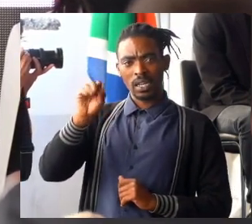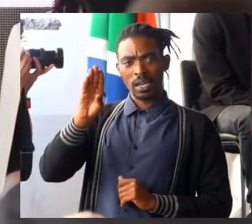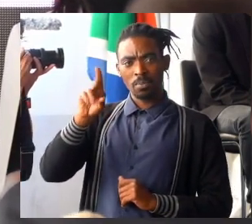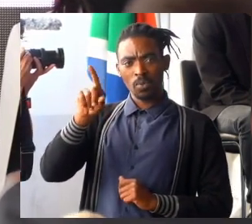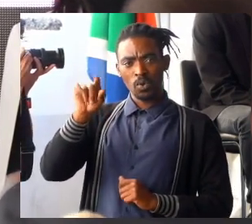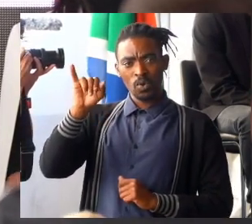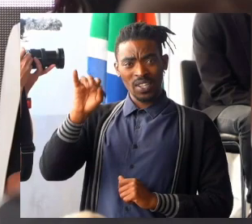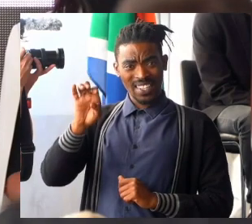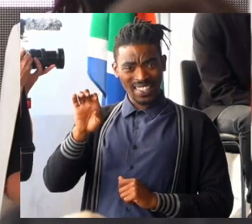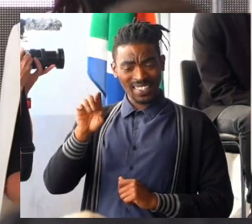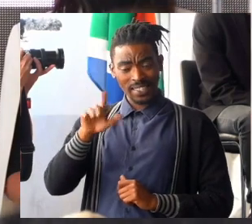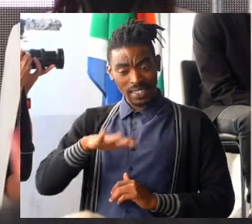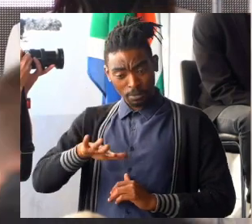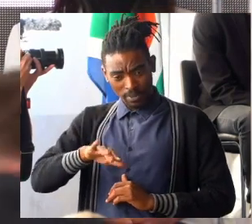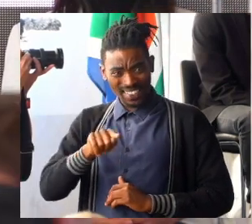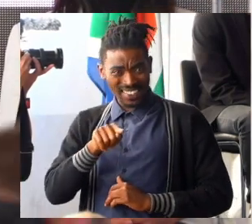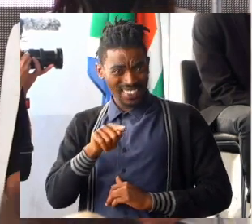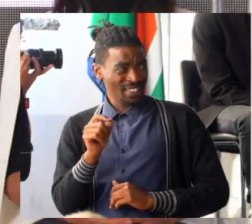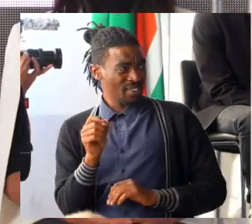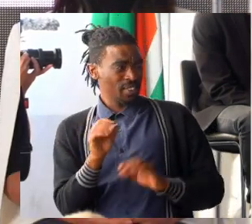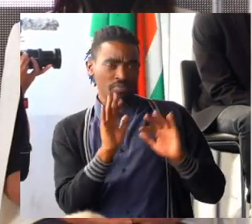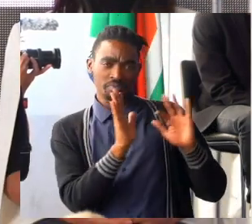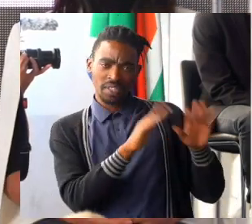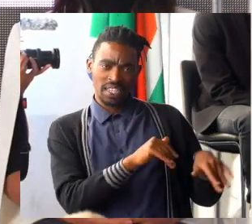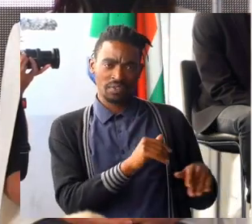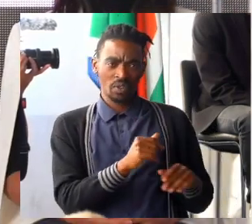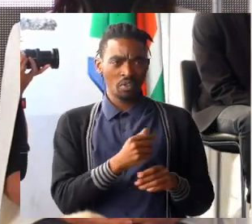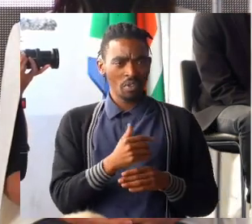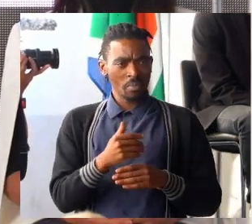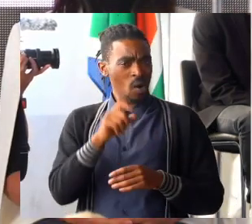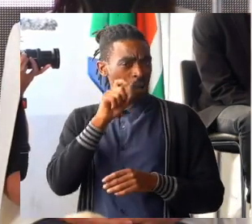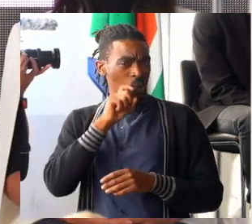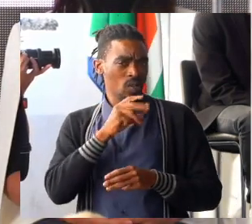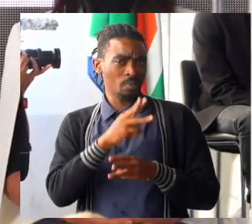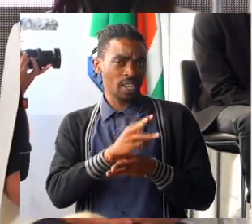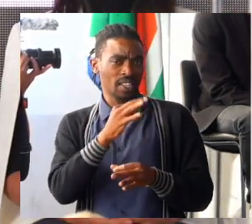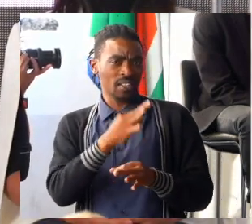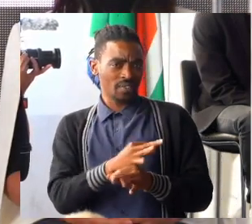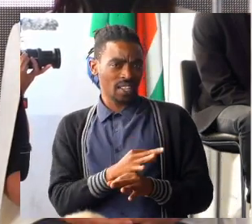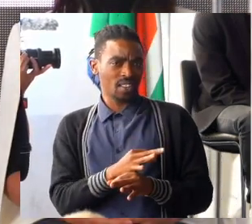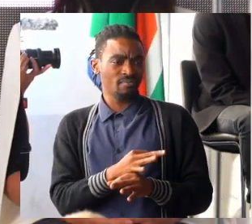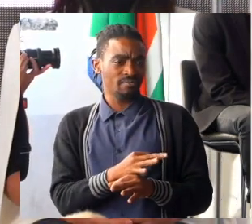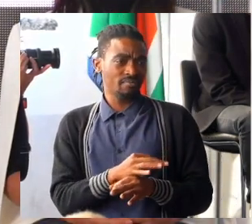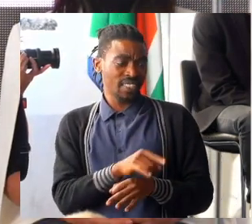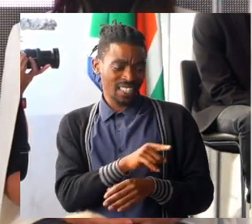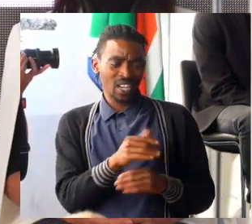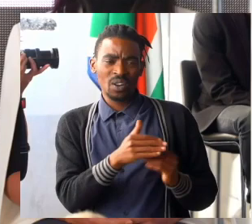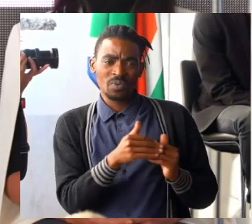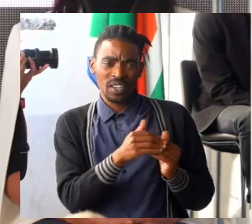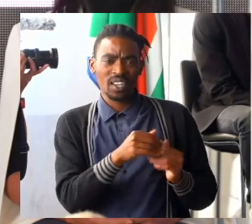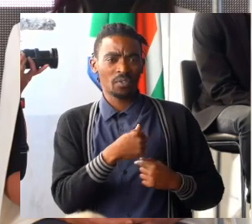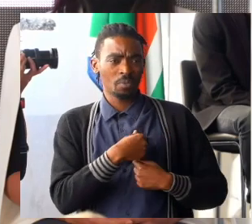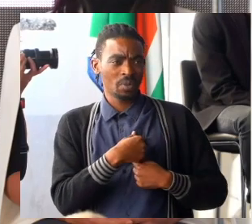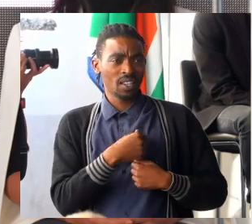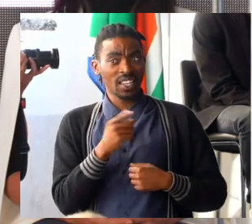mother had to leave me in the care of my grandparents so she could find work as a